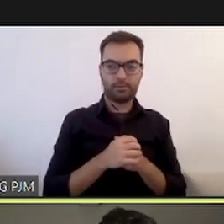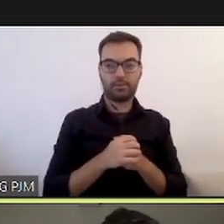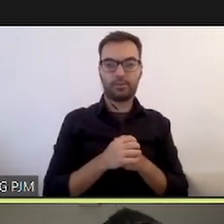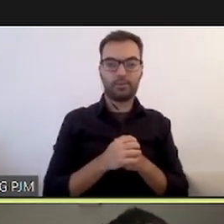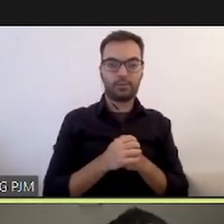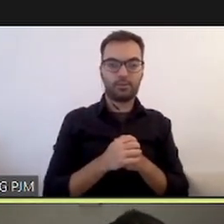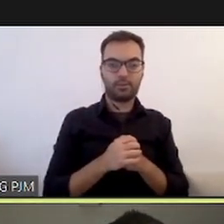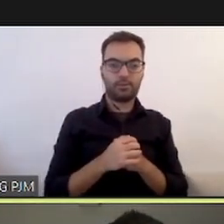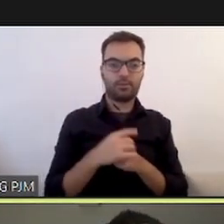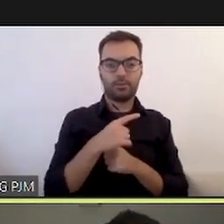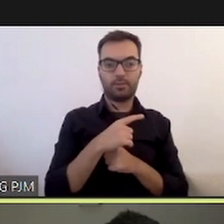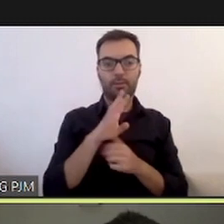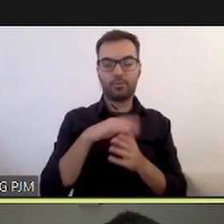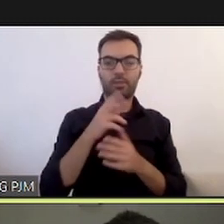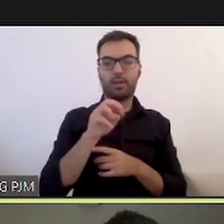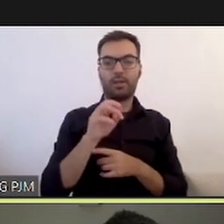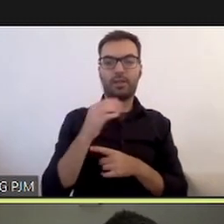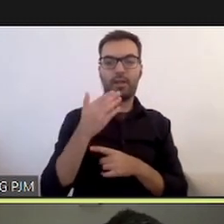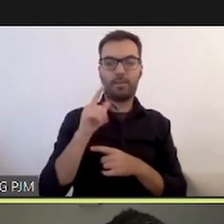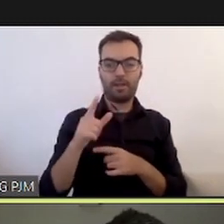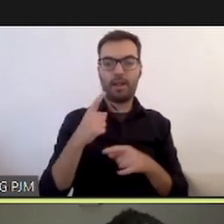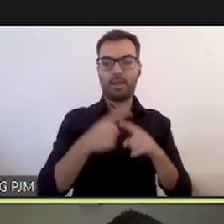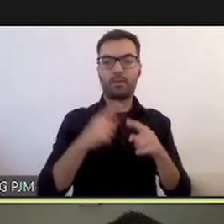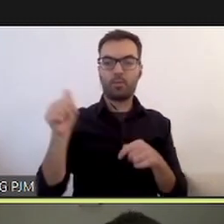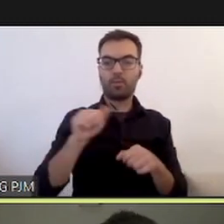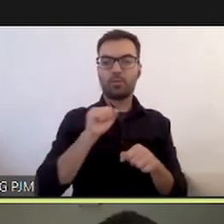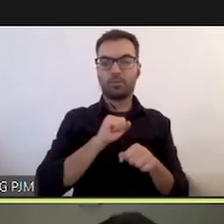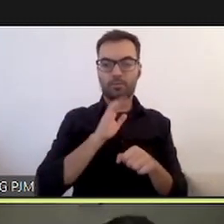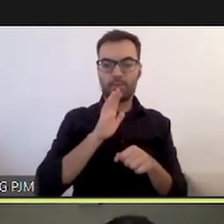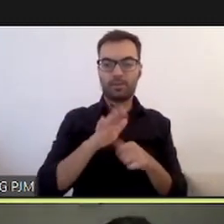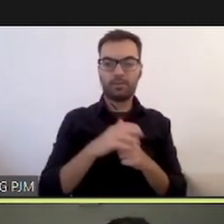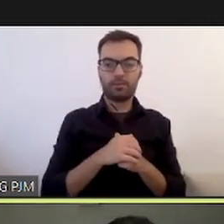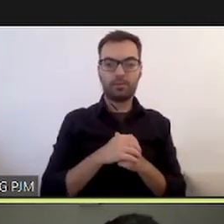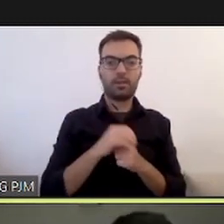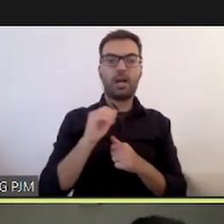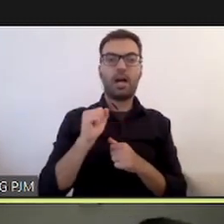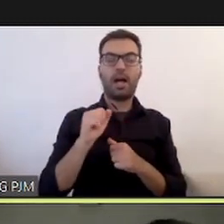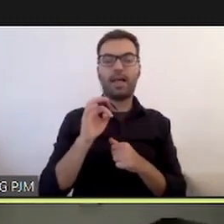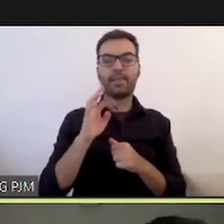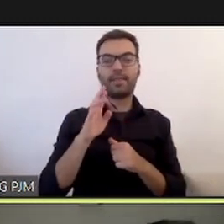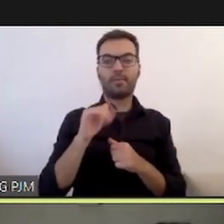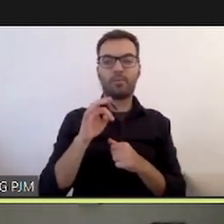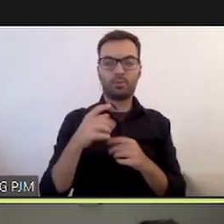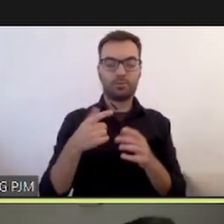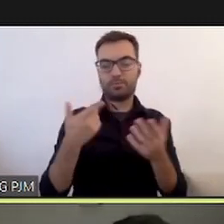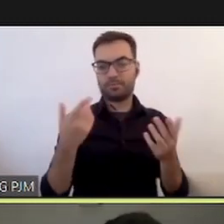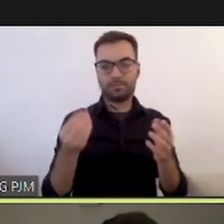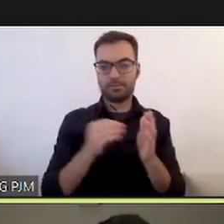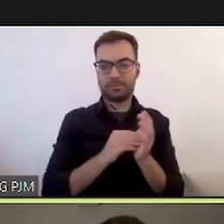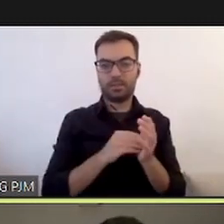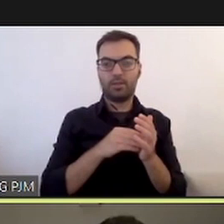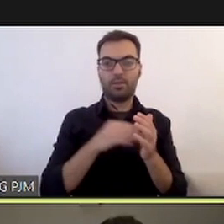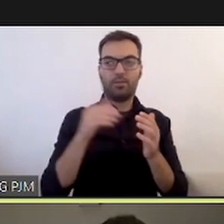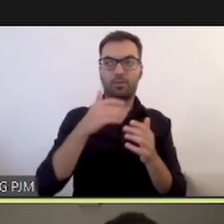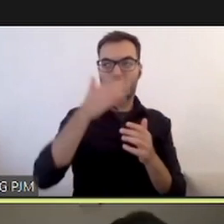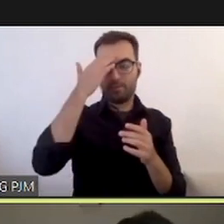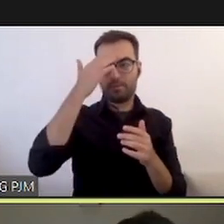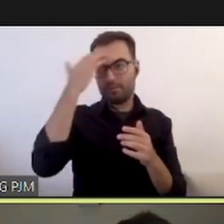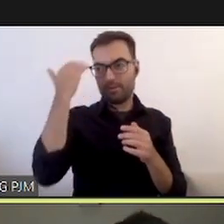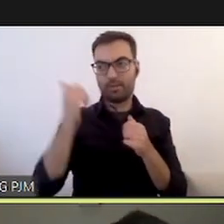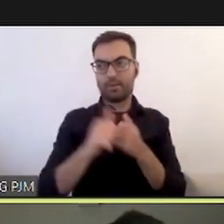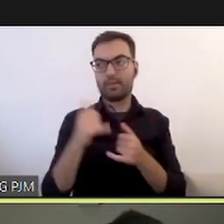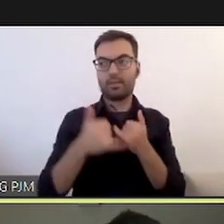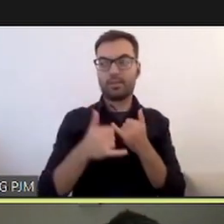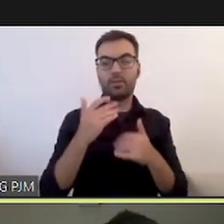that HTML element must have a length attribute. So maybe you're familiar or not, but if